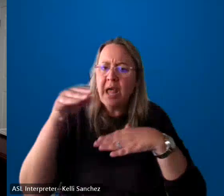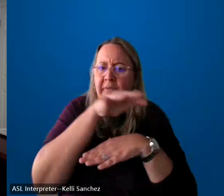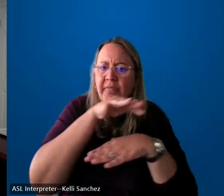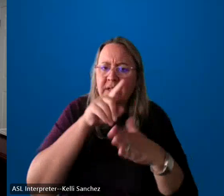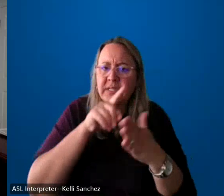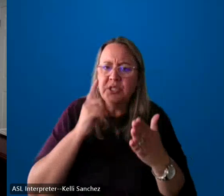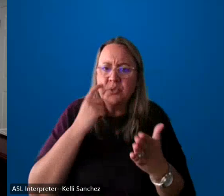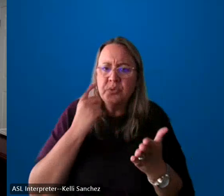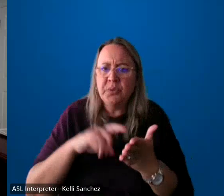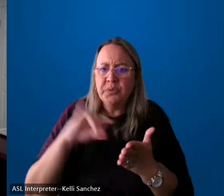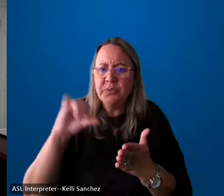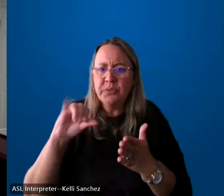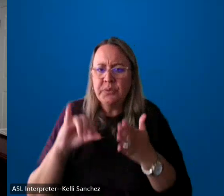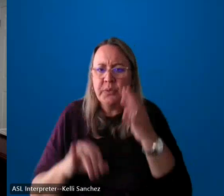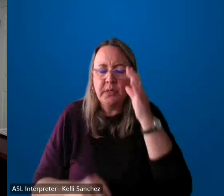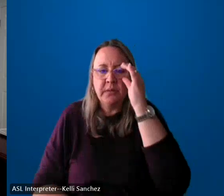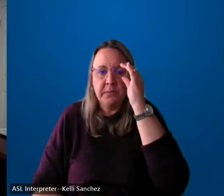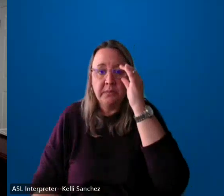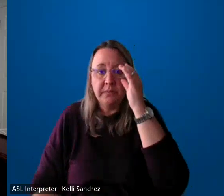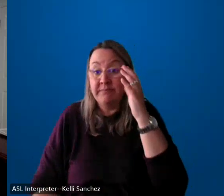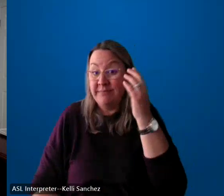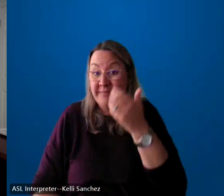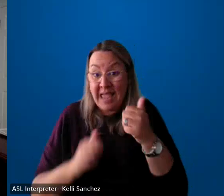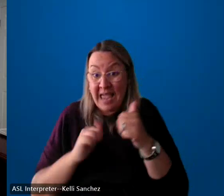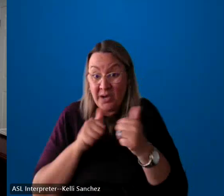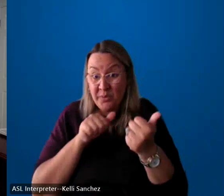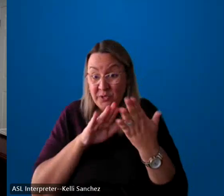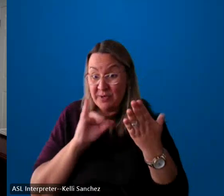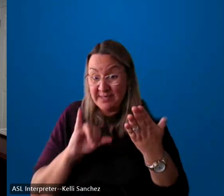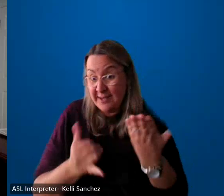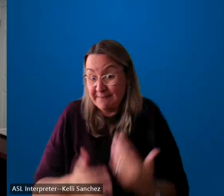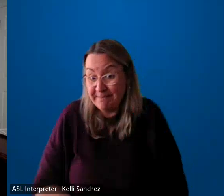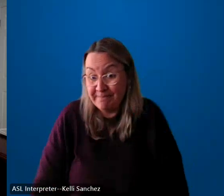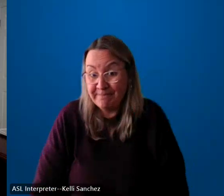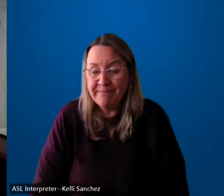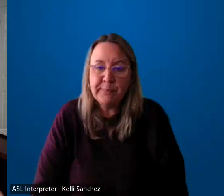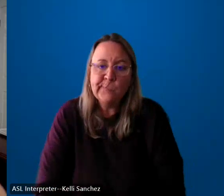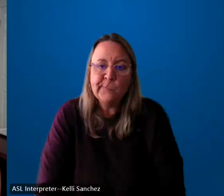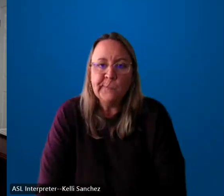is there any ways to address these barriers?